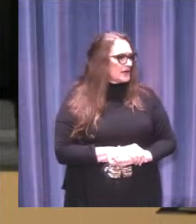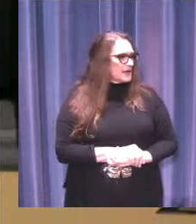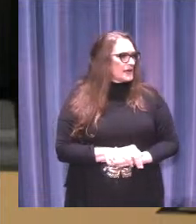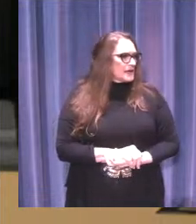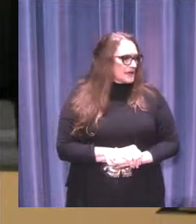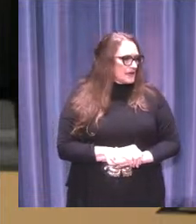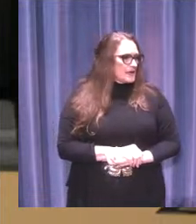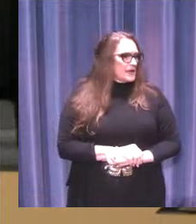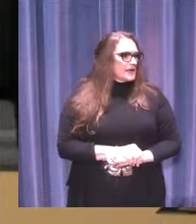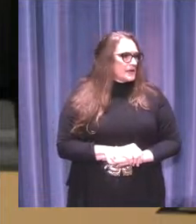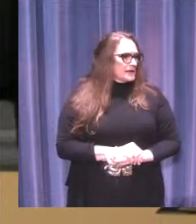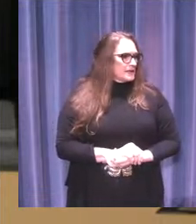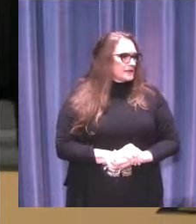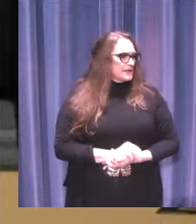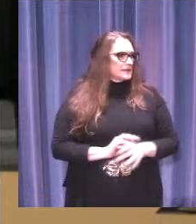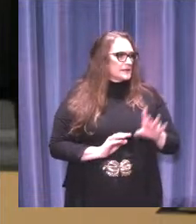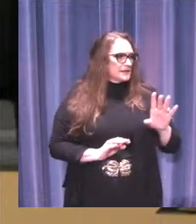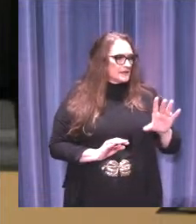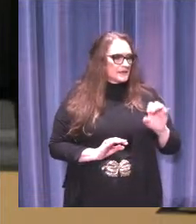And I want